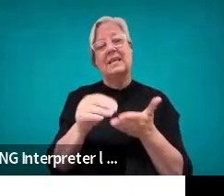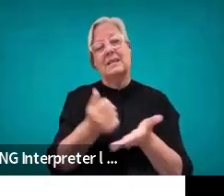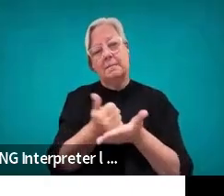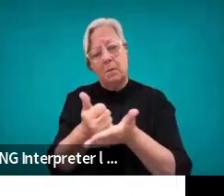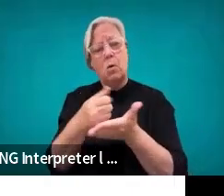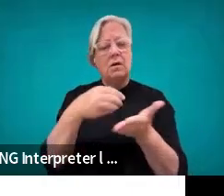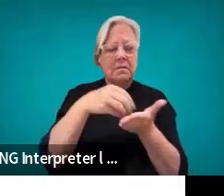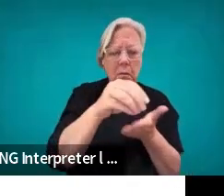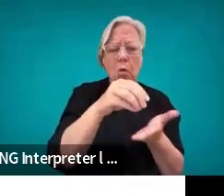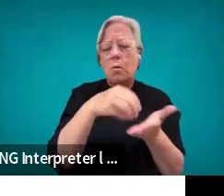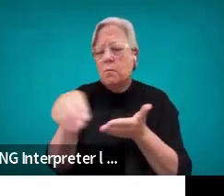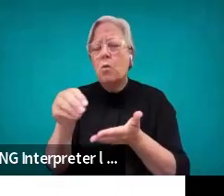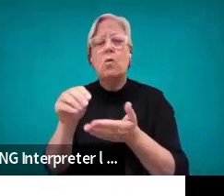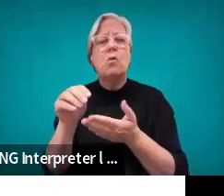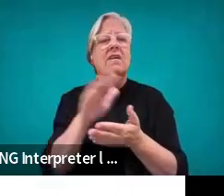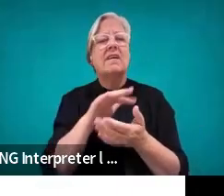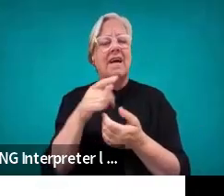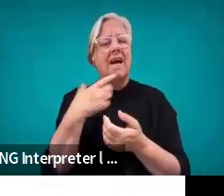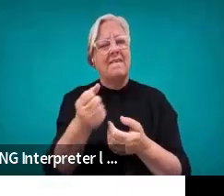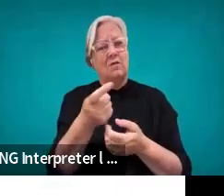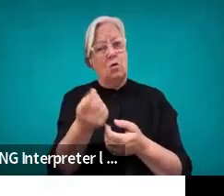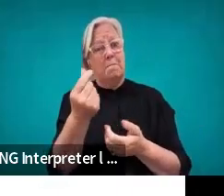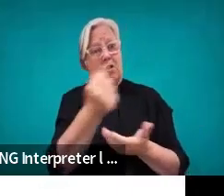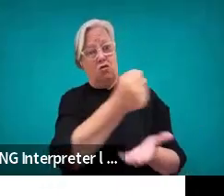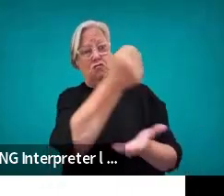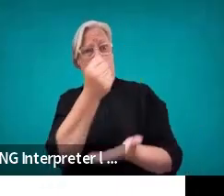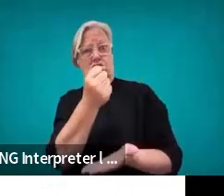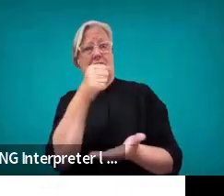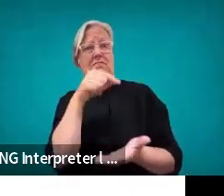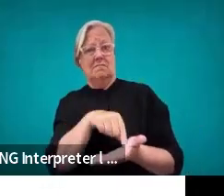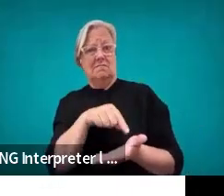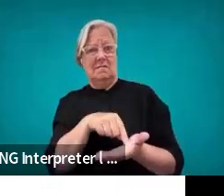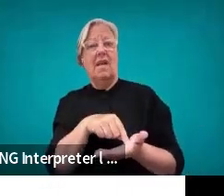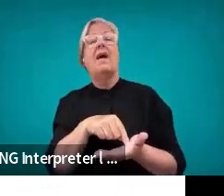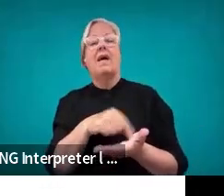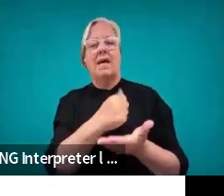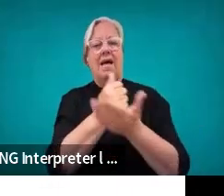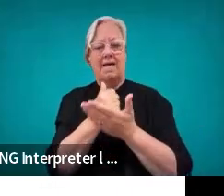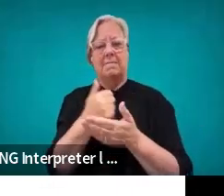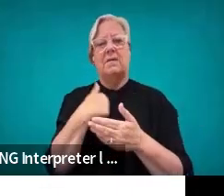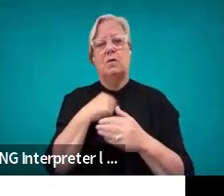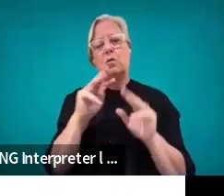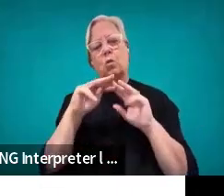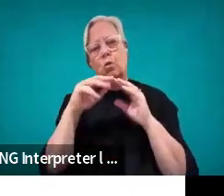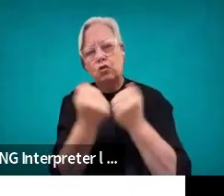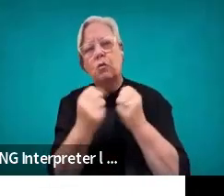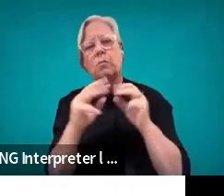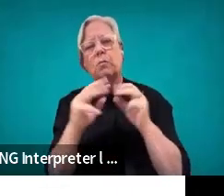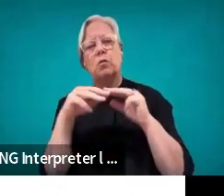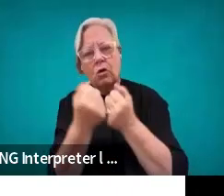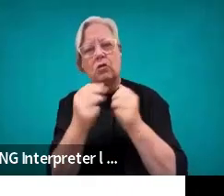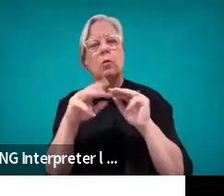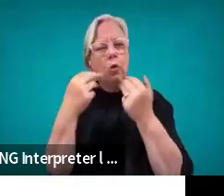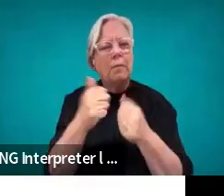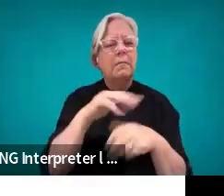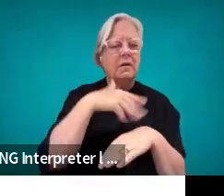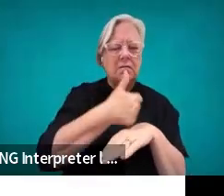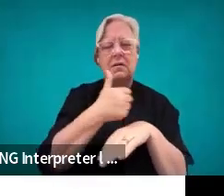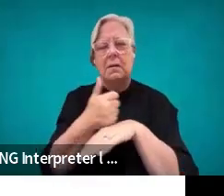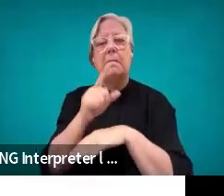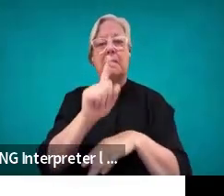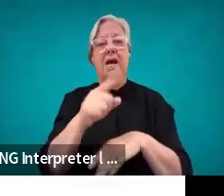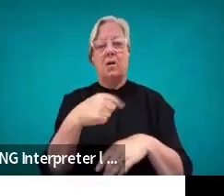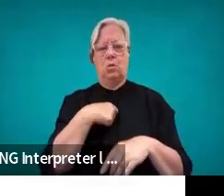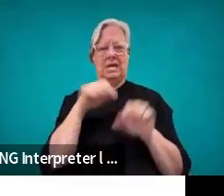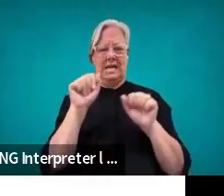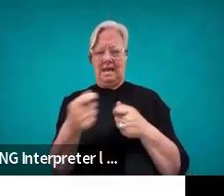us the resources to be able to do all of the workshops, but we had the reins in terms of decision making. What